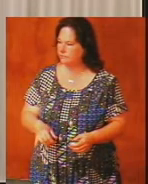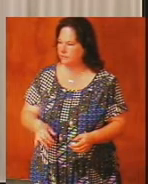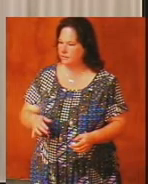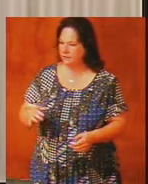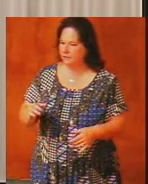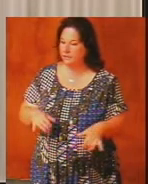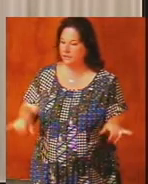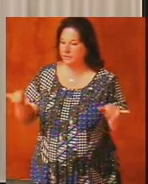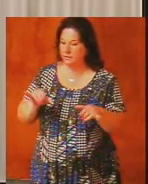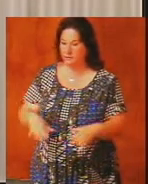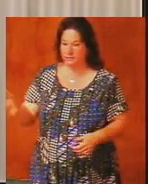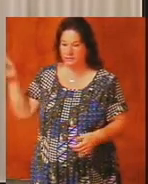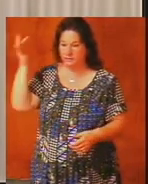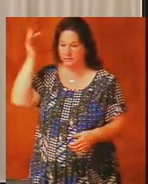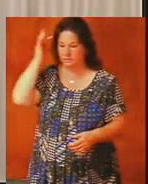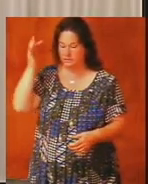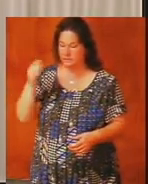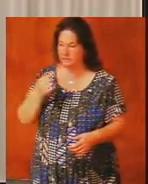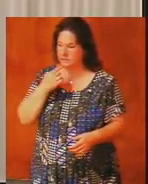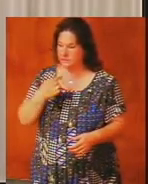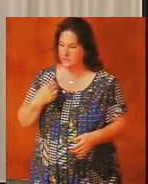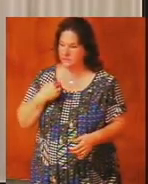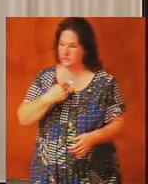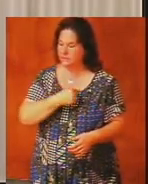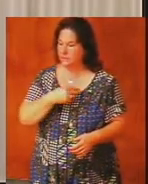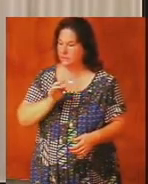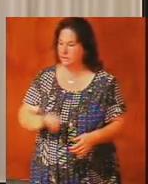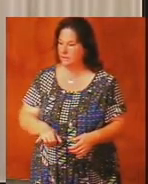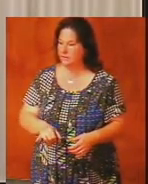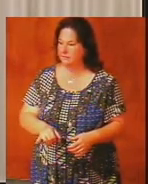sense would tell us that.